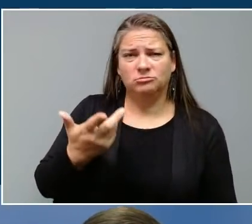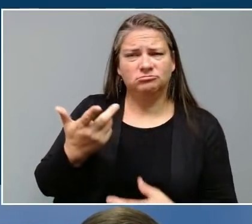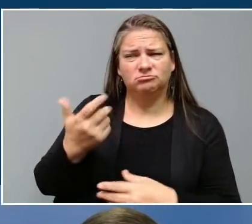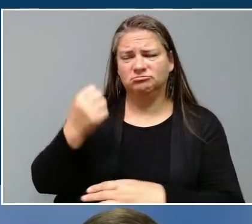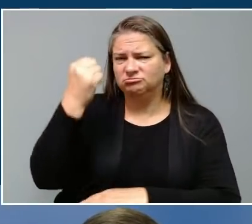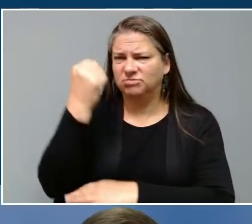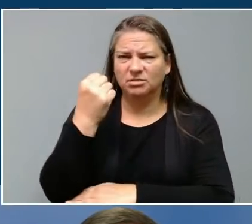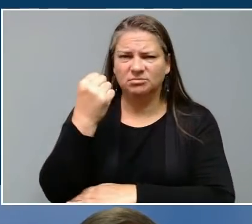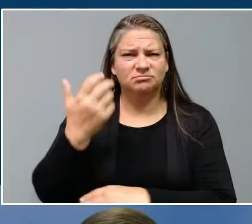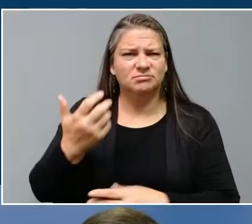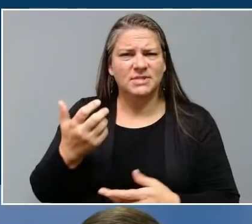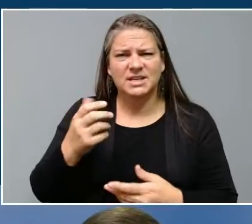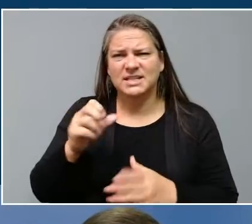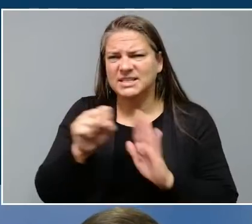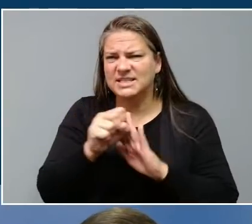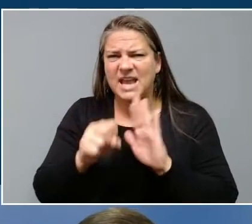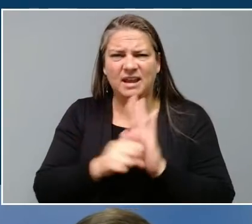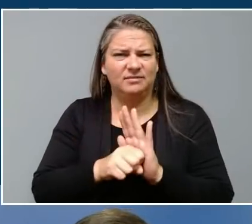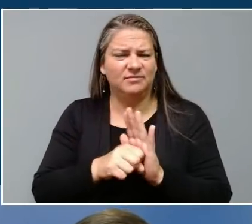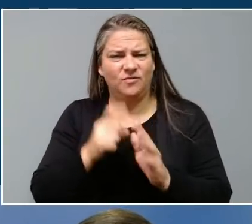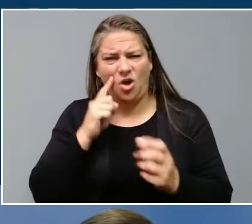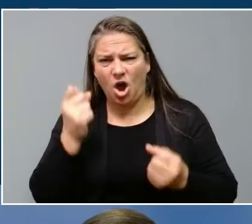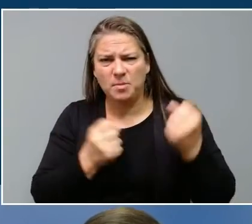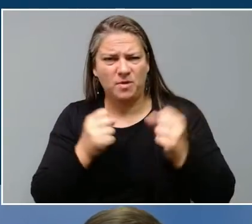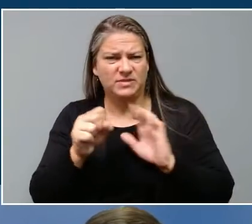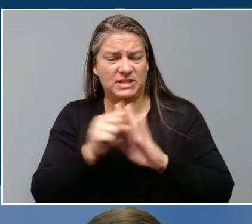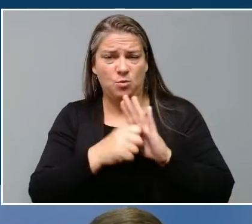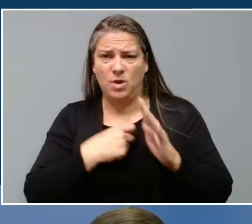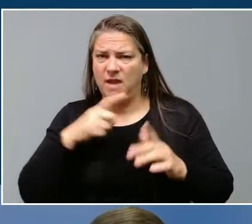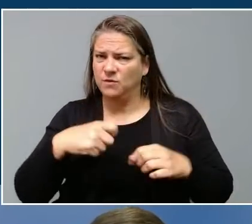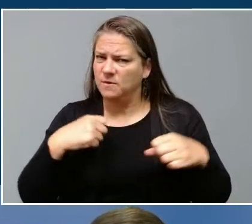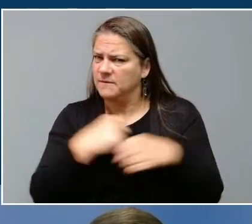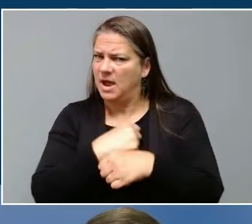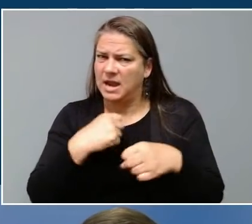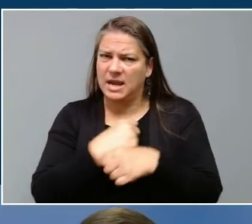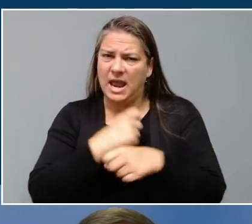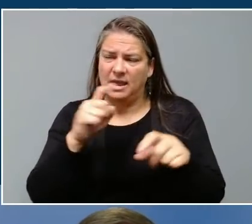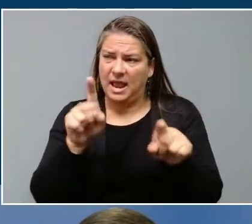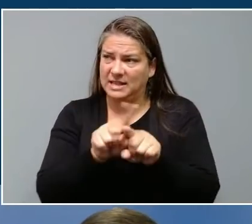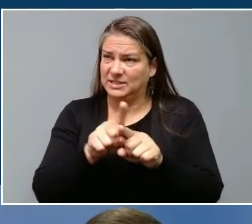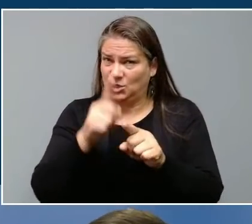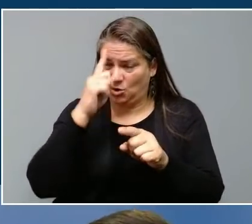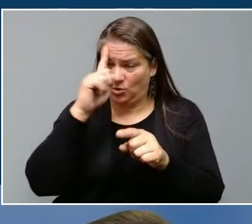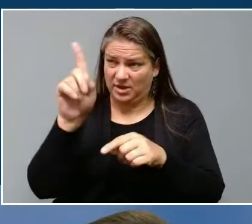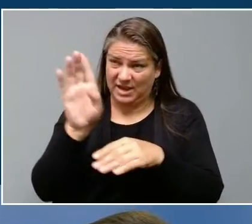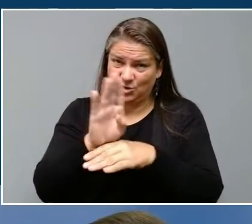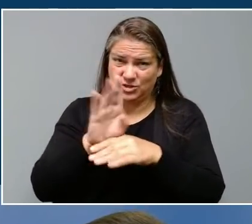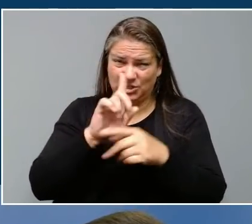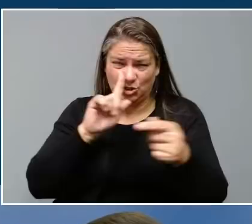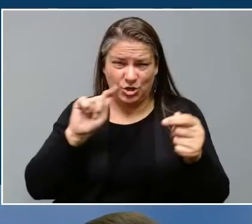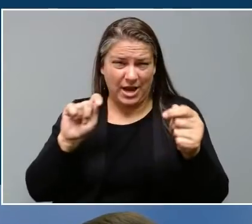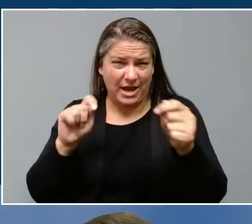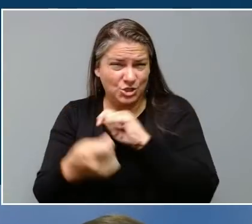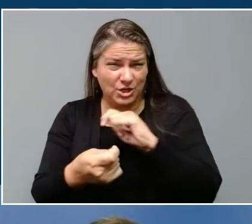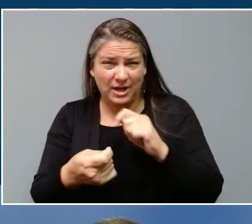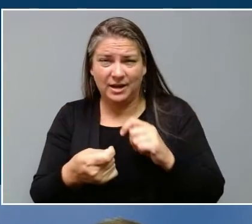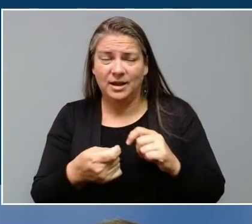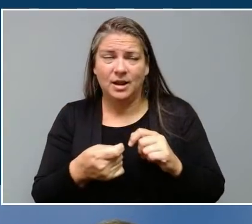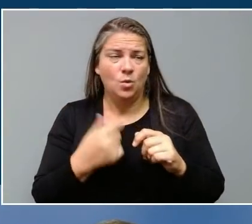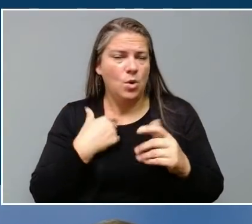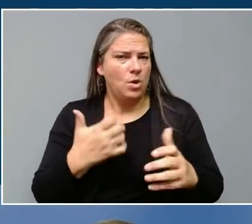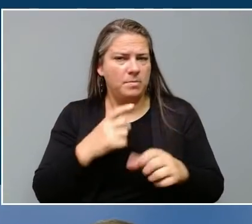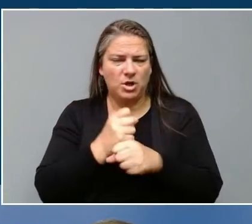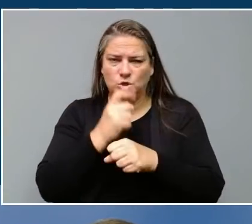sector state, and we've got to continue to fight as the industry is changing so dramatically and so quickly to ensure our